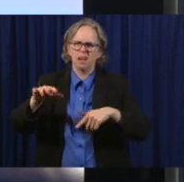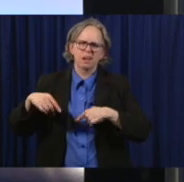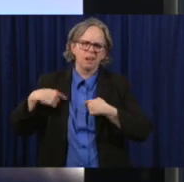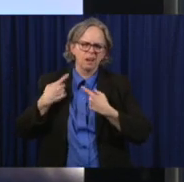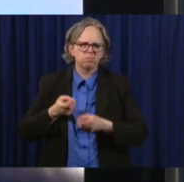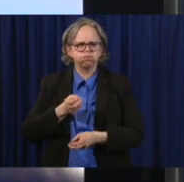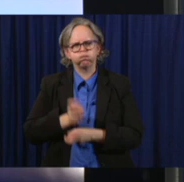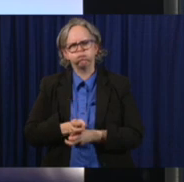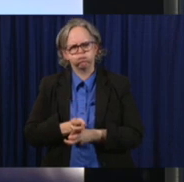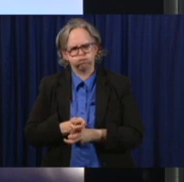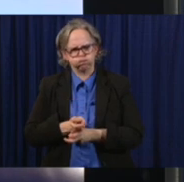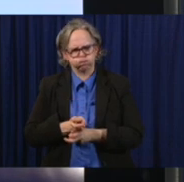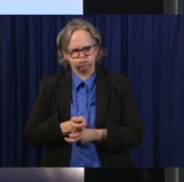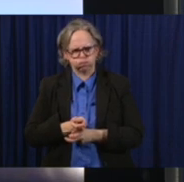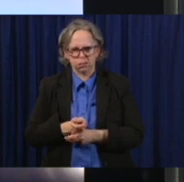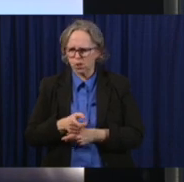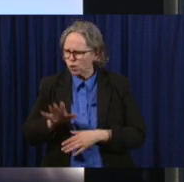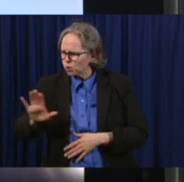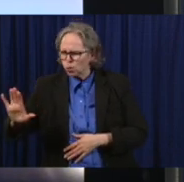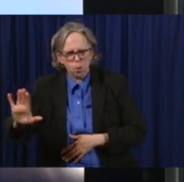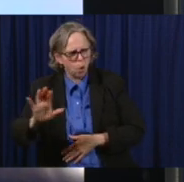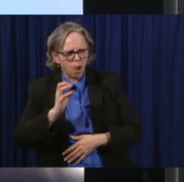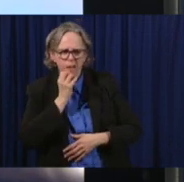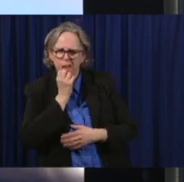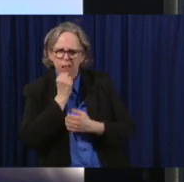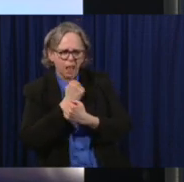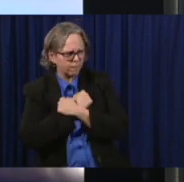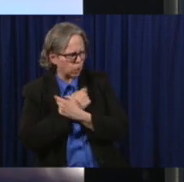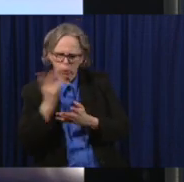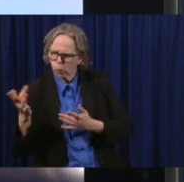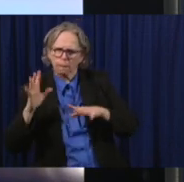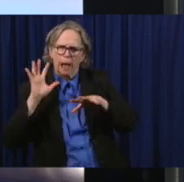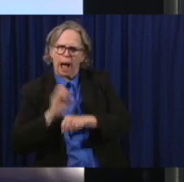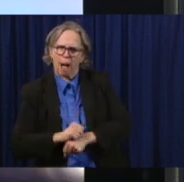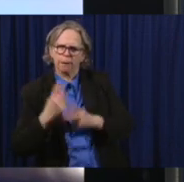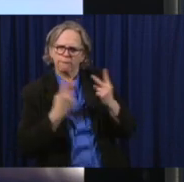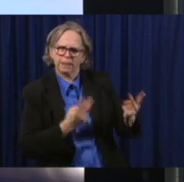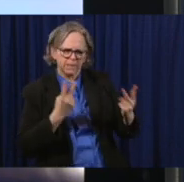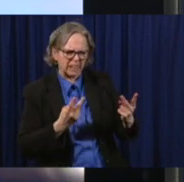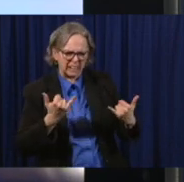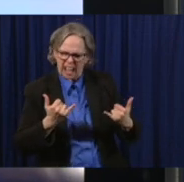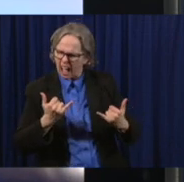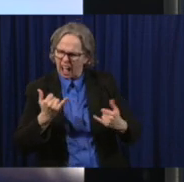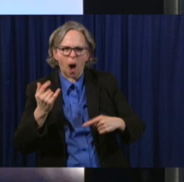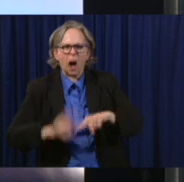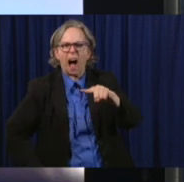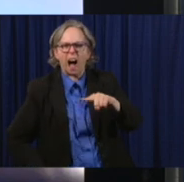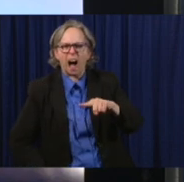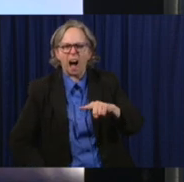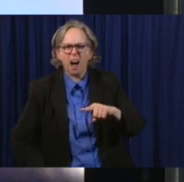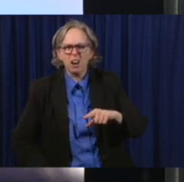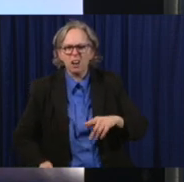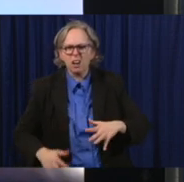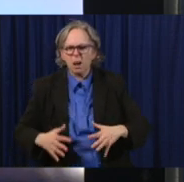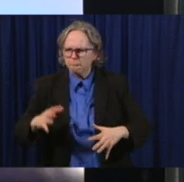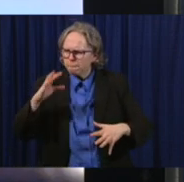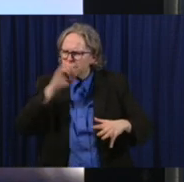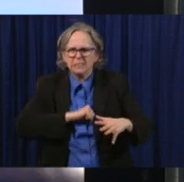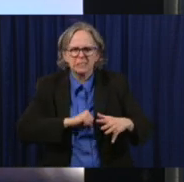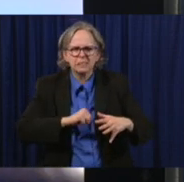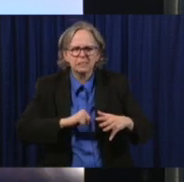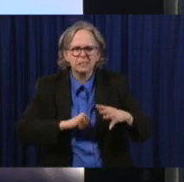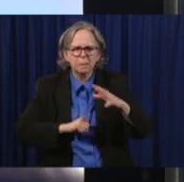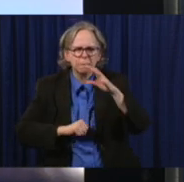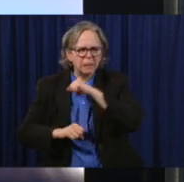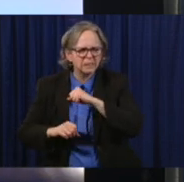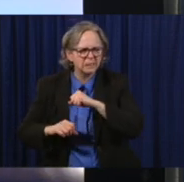used to seeing each and every day or every weekend, to not be there for some of those milestones. We appreciate what you